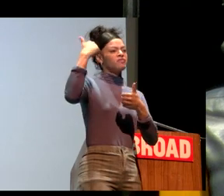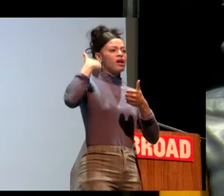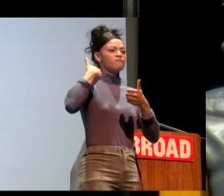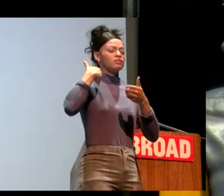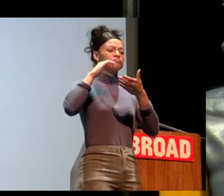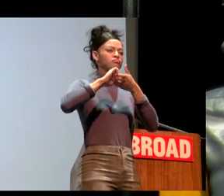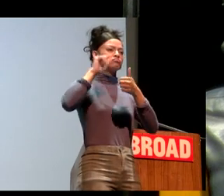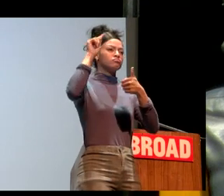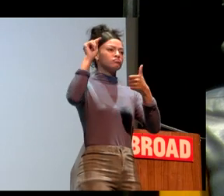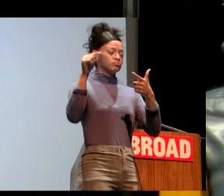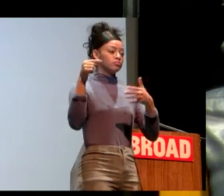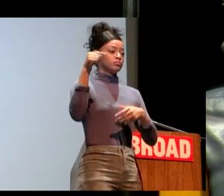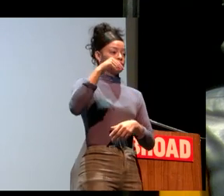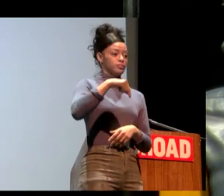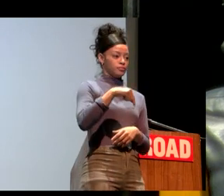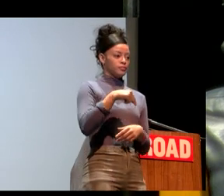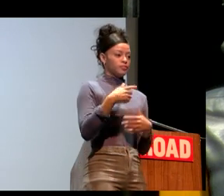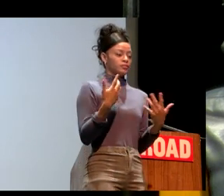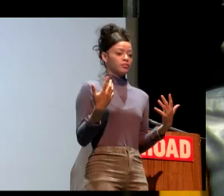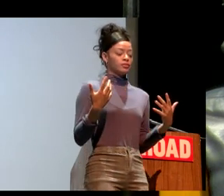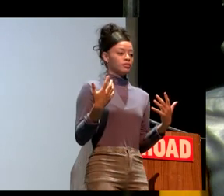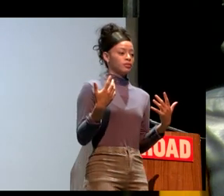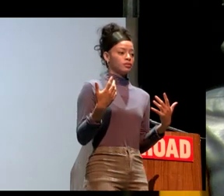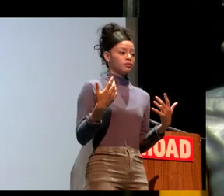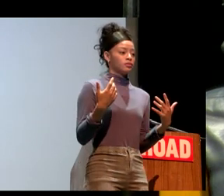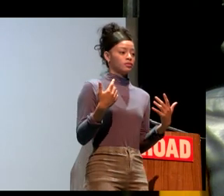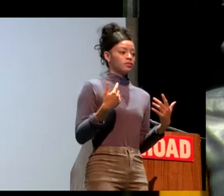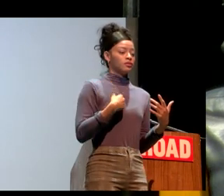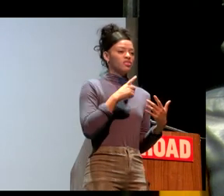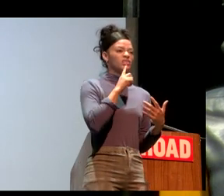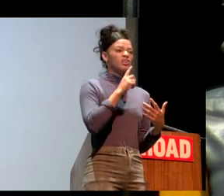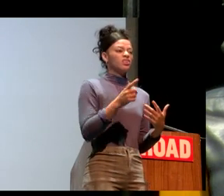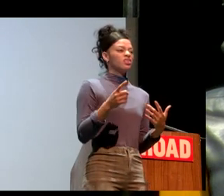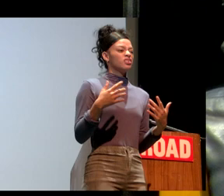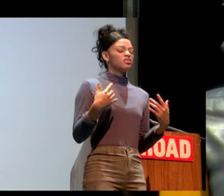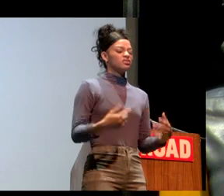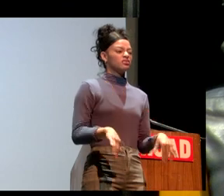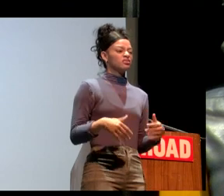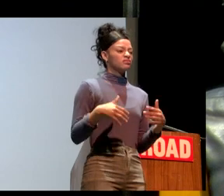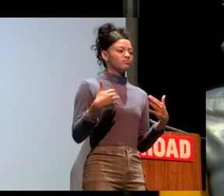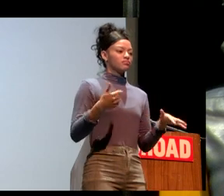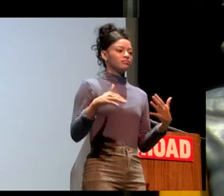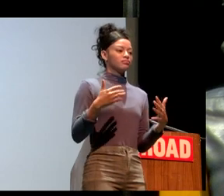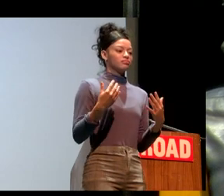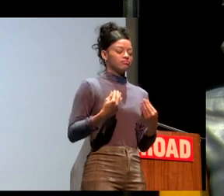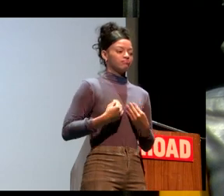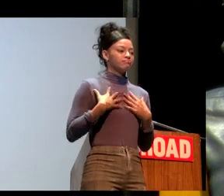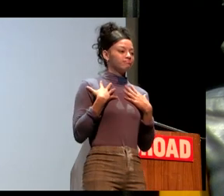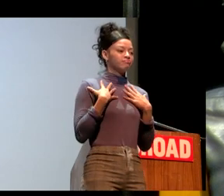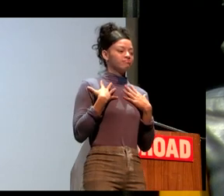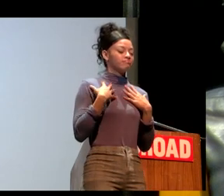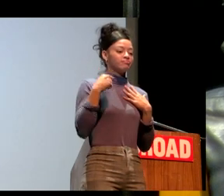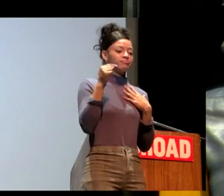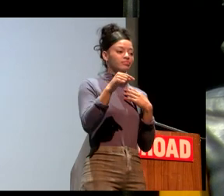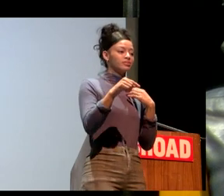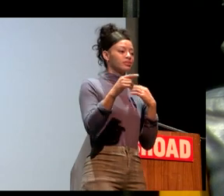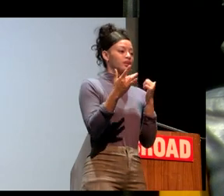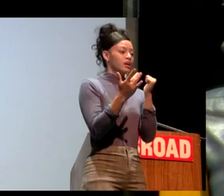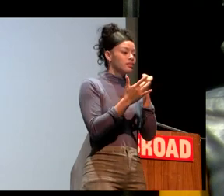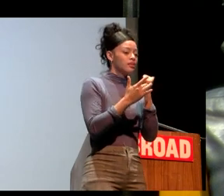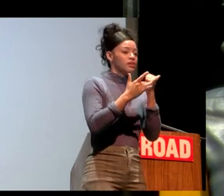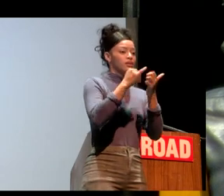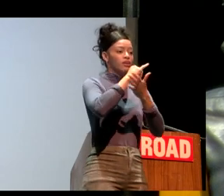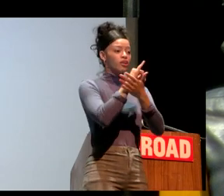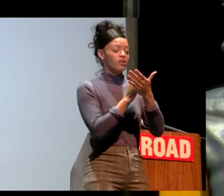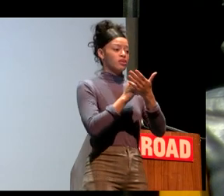blown away by the technical ability of artists and creators in this space. And I